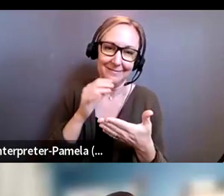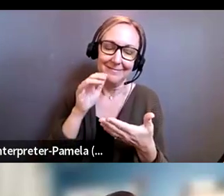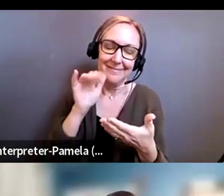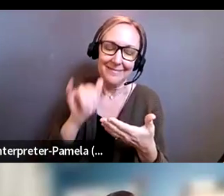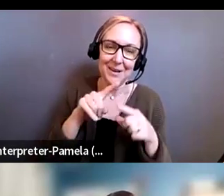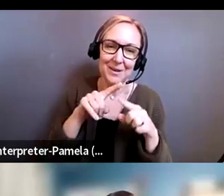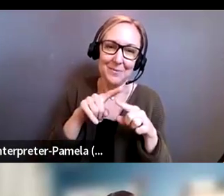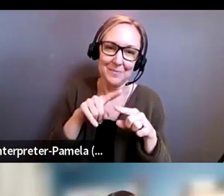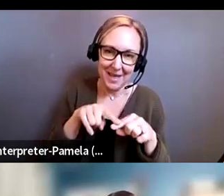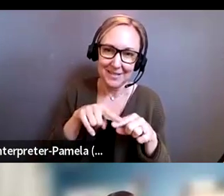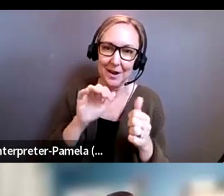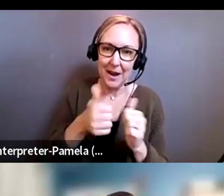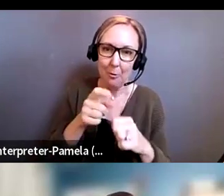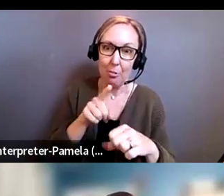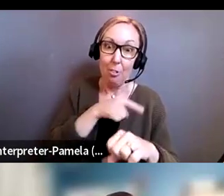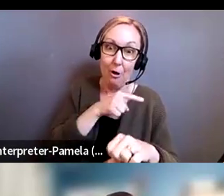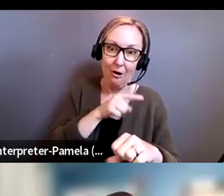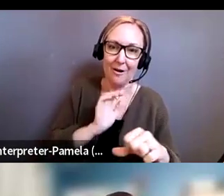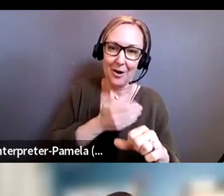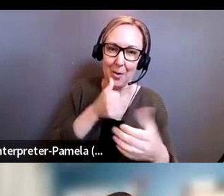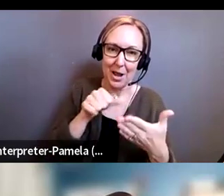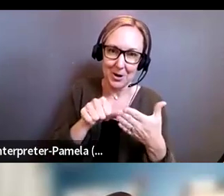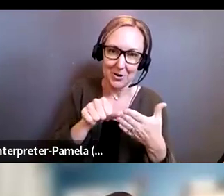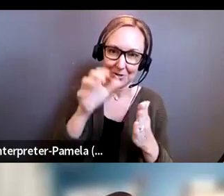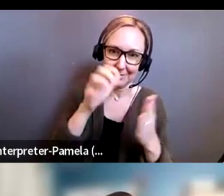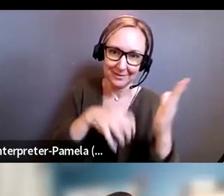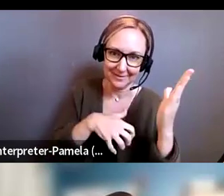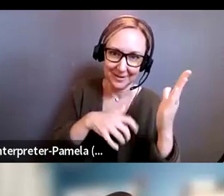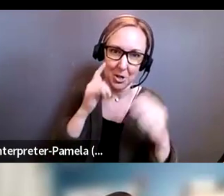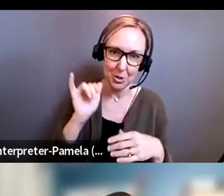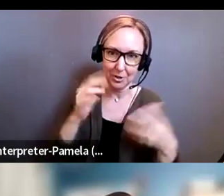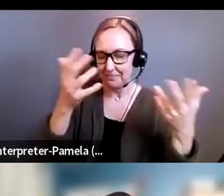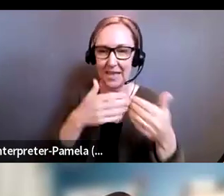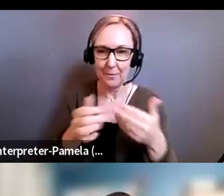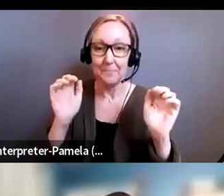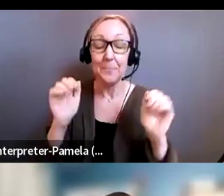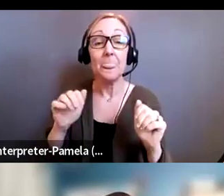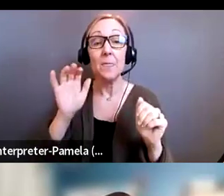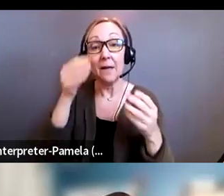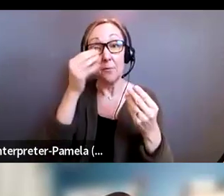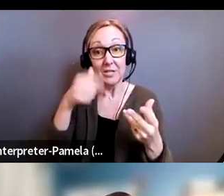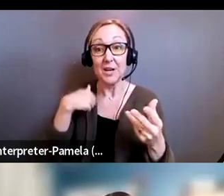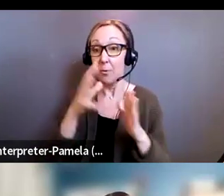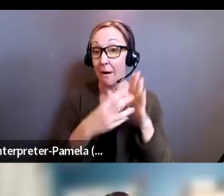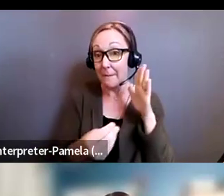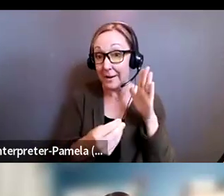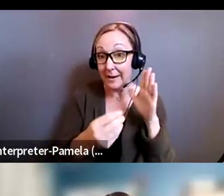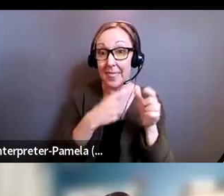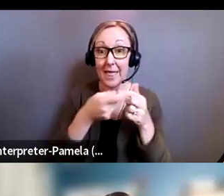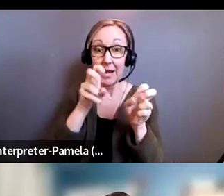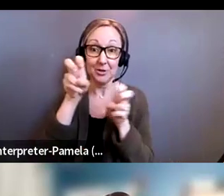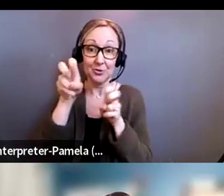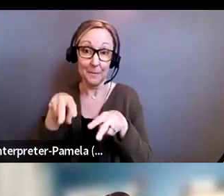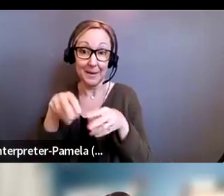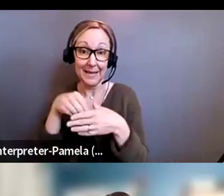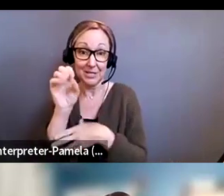of the things that are included in there that we have to operationalize as regional centers. So that information, I'm going to copy that and I'm going to drop it right into the